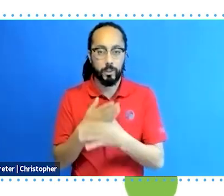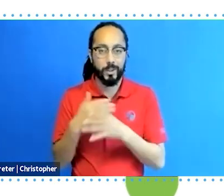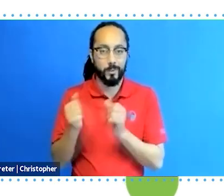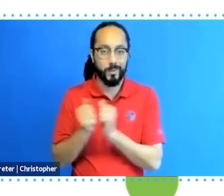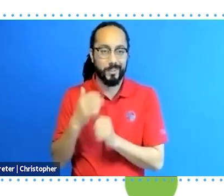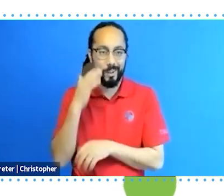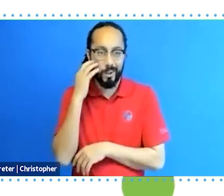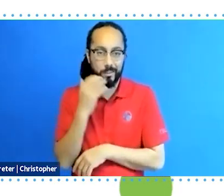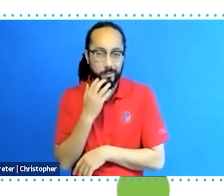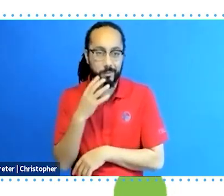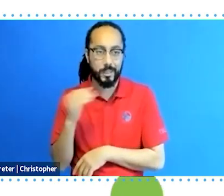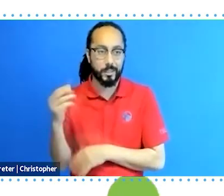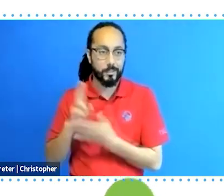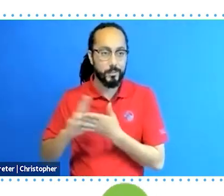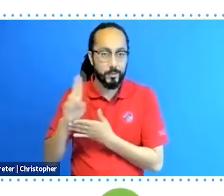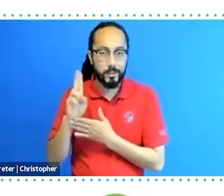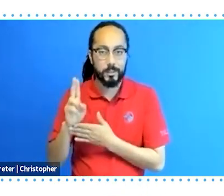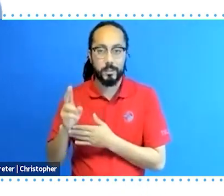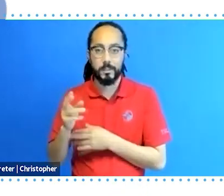and universities and